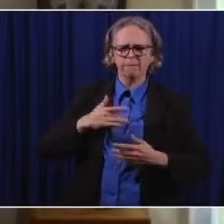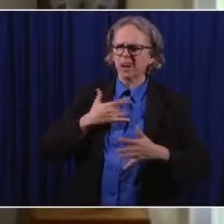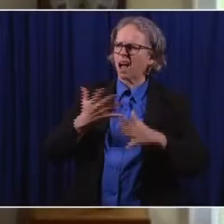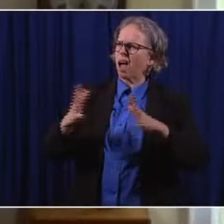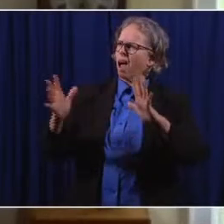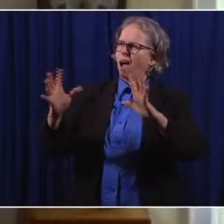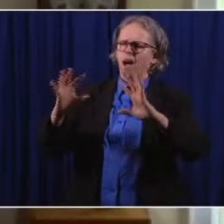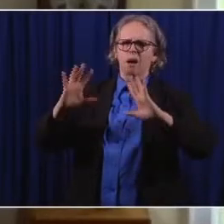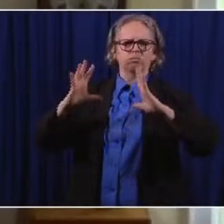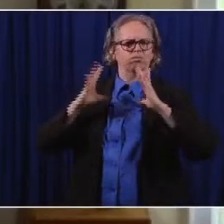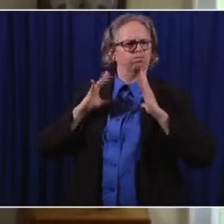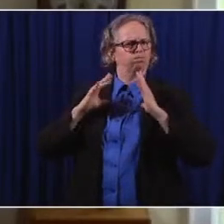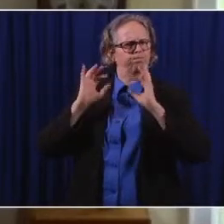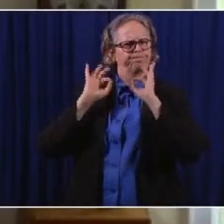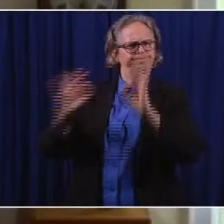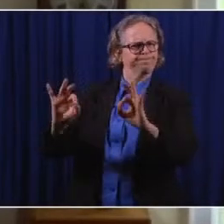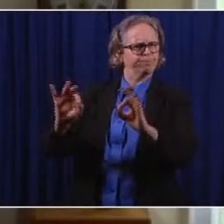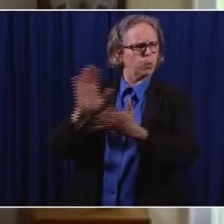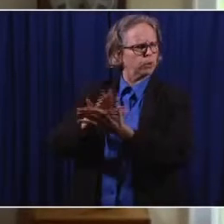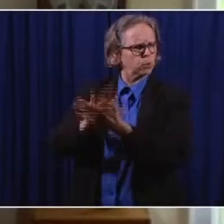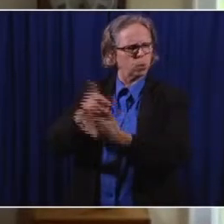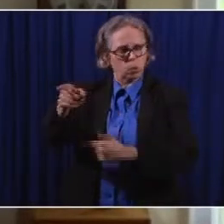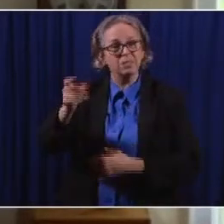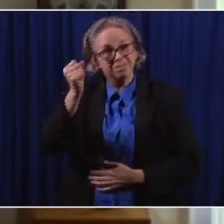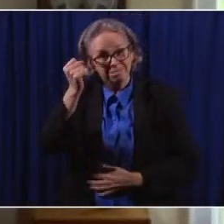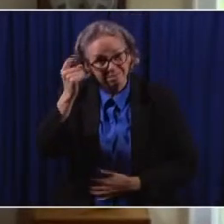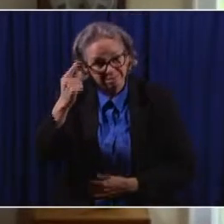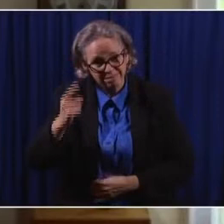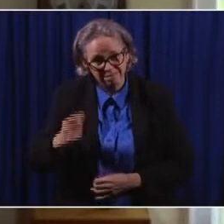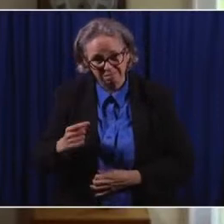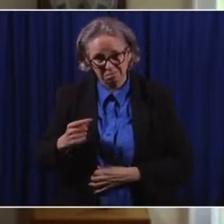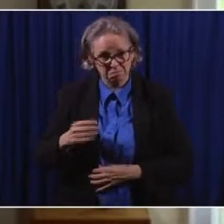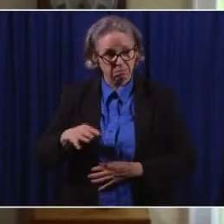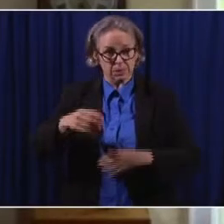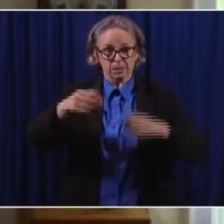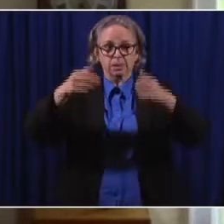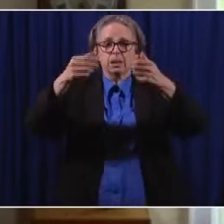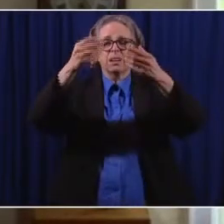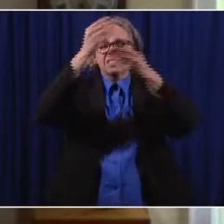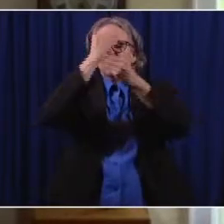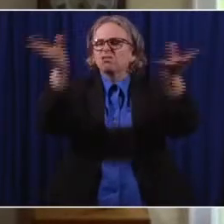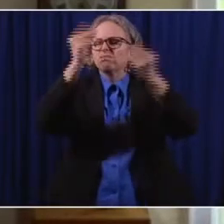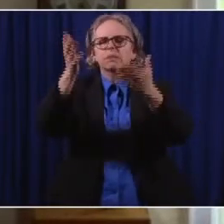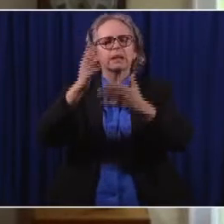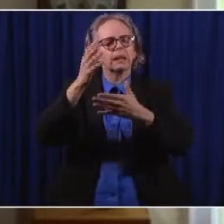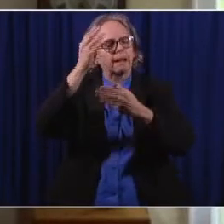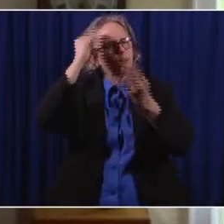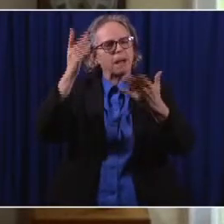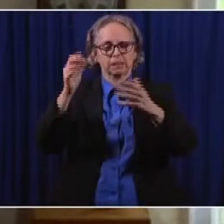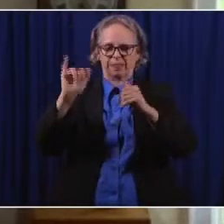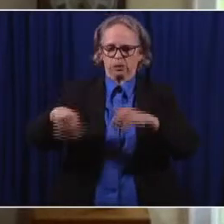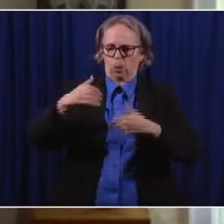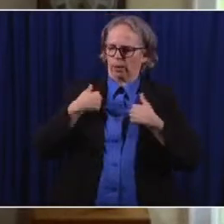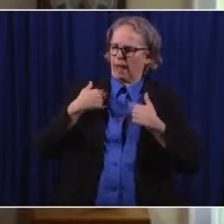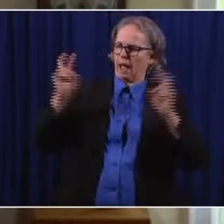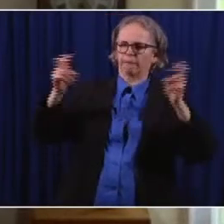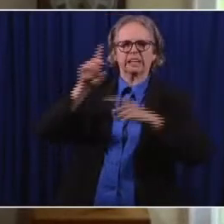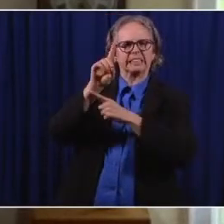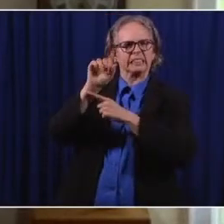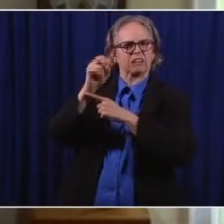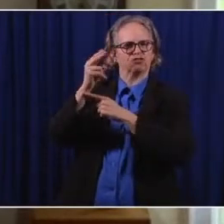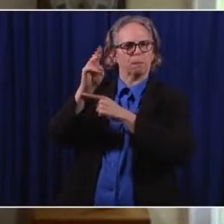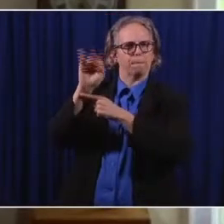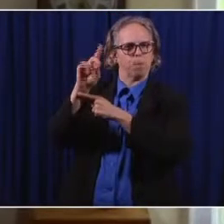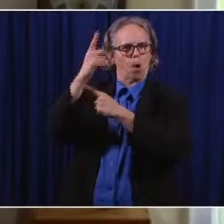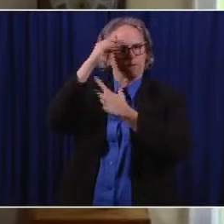one more effort to share information about what's going on in regard to COVID. Most important thing is that